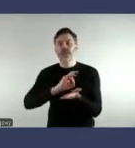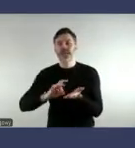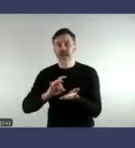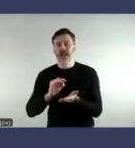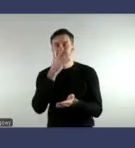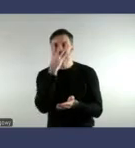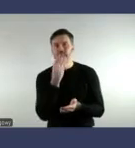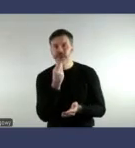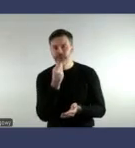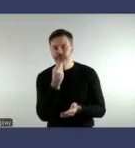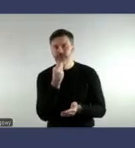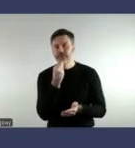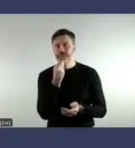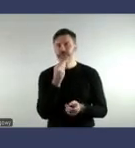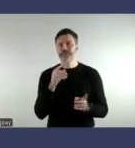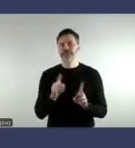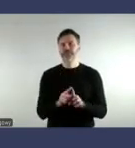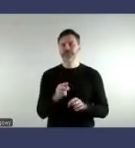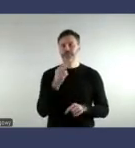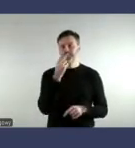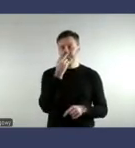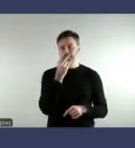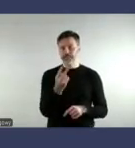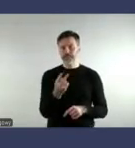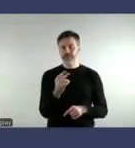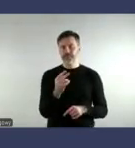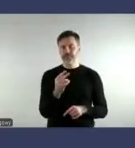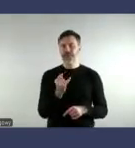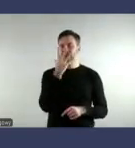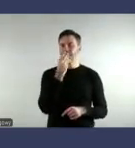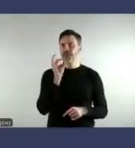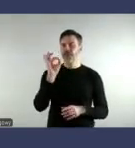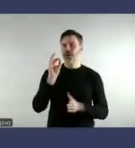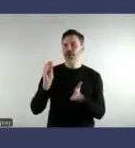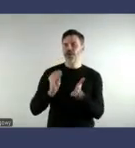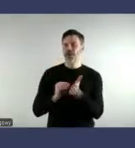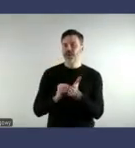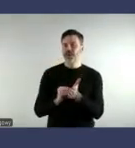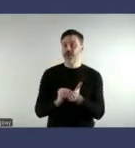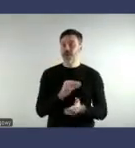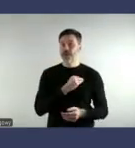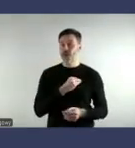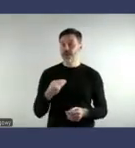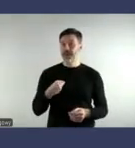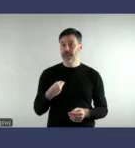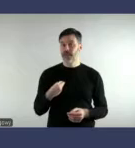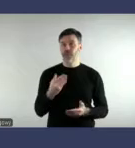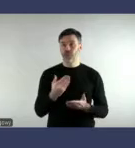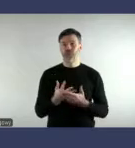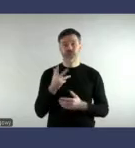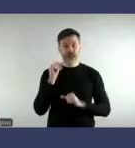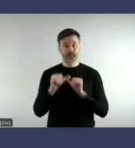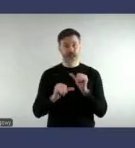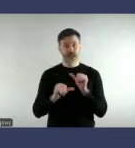Norway. We're going to have a look at the fascinating experience